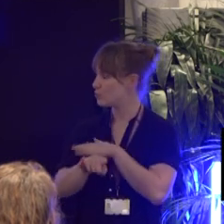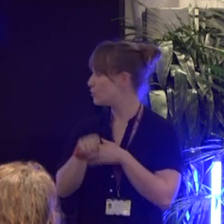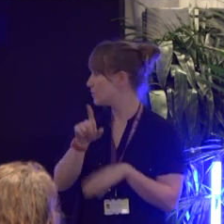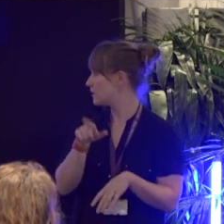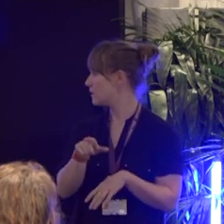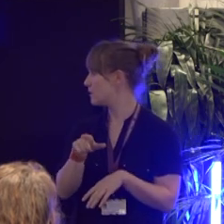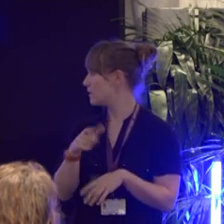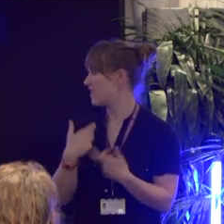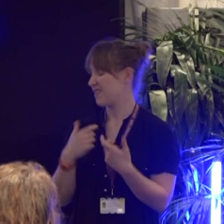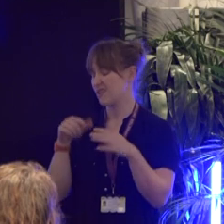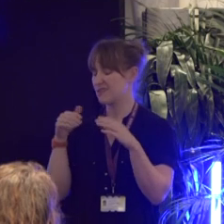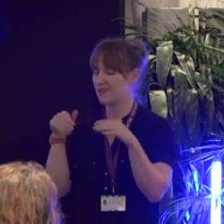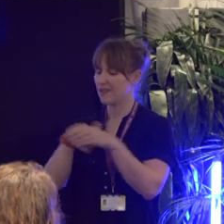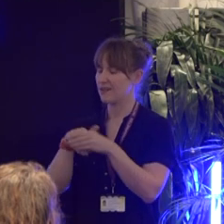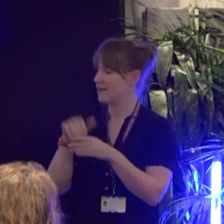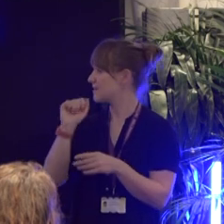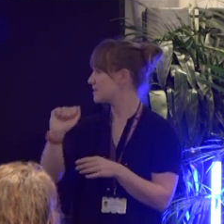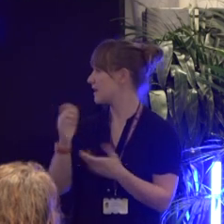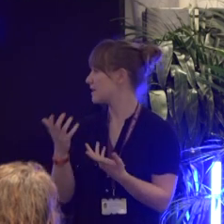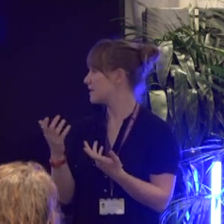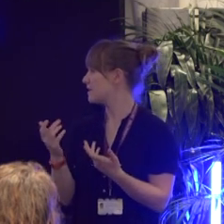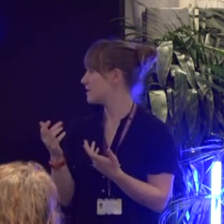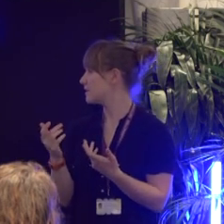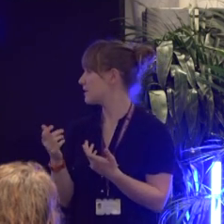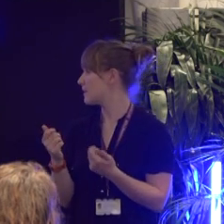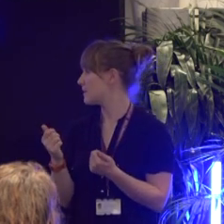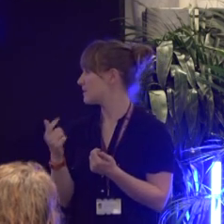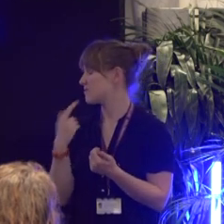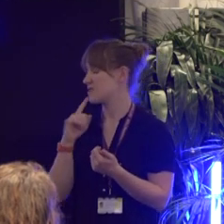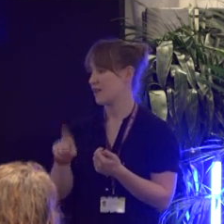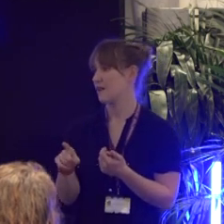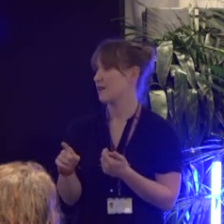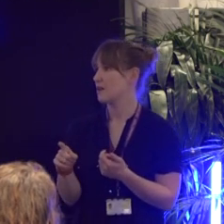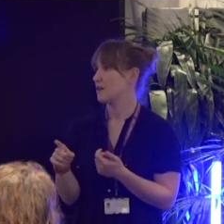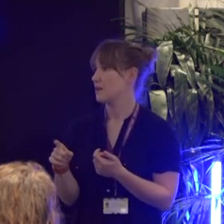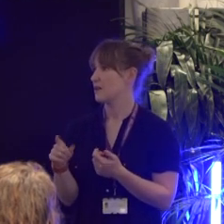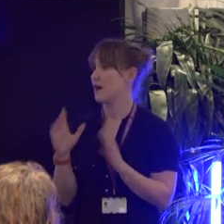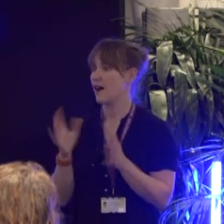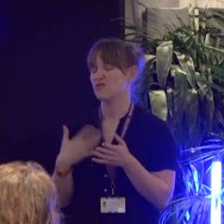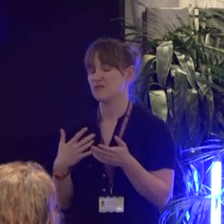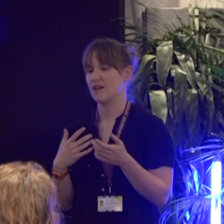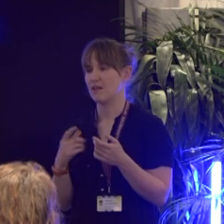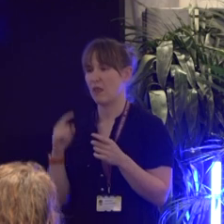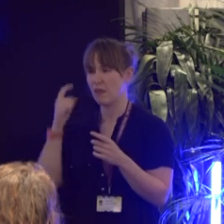extends into that on how search works there. So I'd say the audience, now we'd have to make assumptions about the audience,